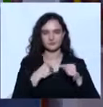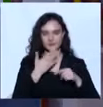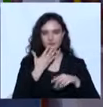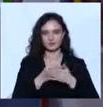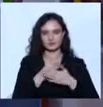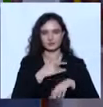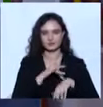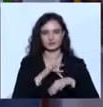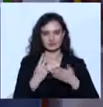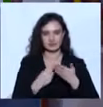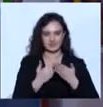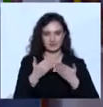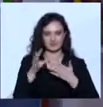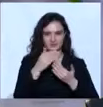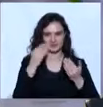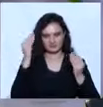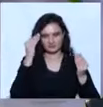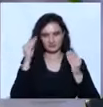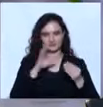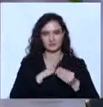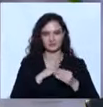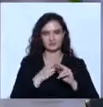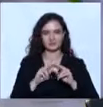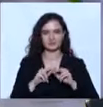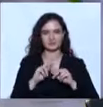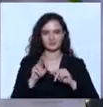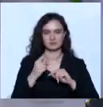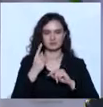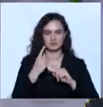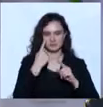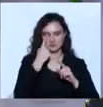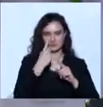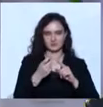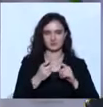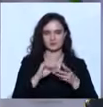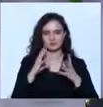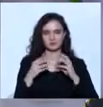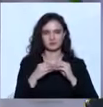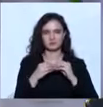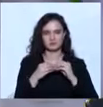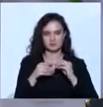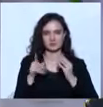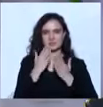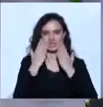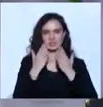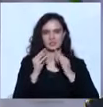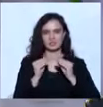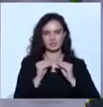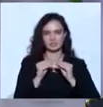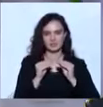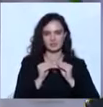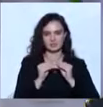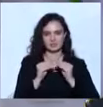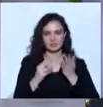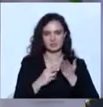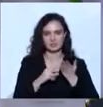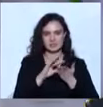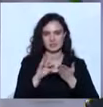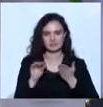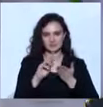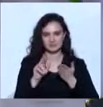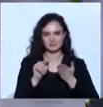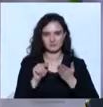with all of you. Indeed, and one message for the summer, keep reading, keep hitting those books,